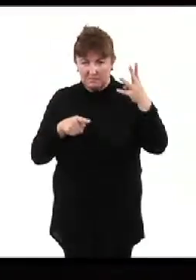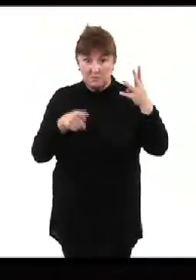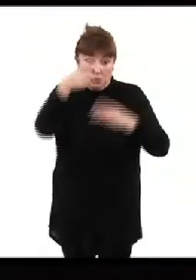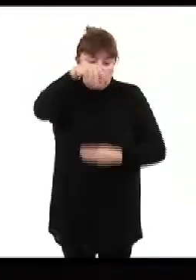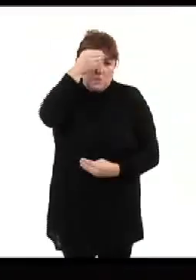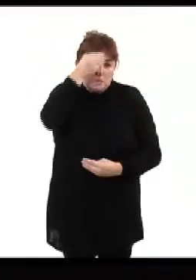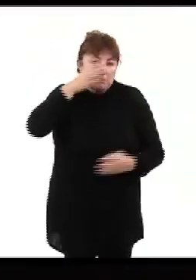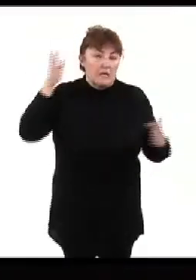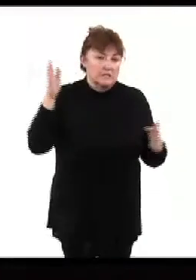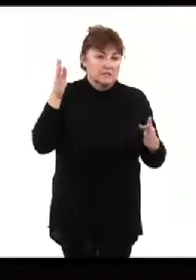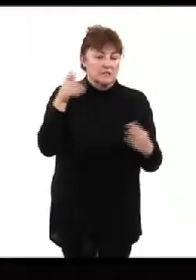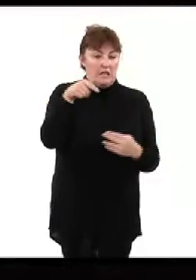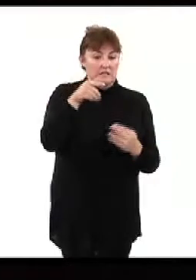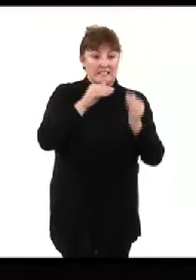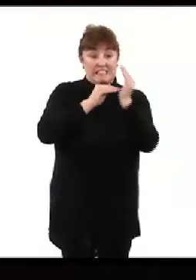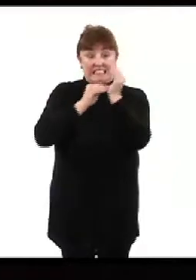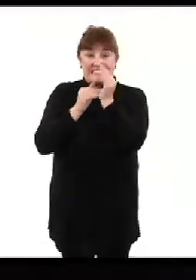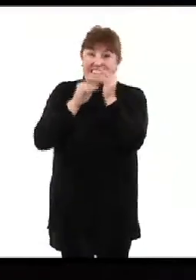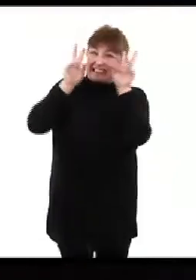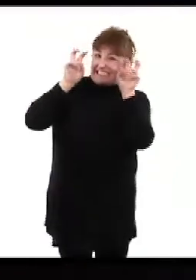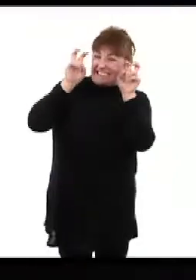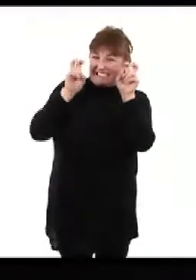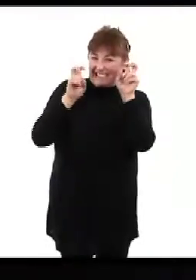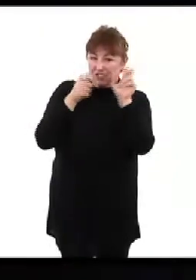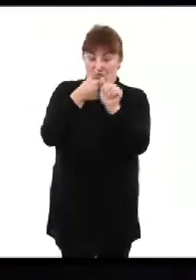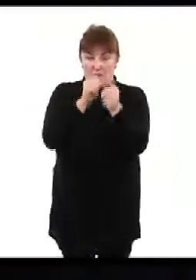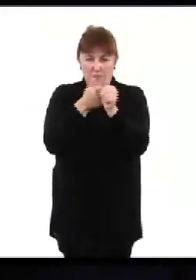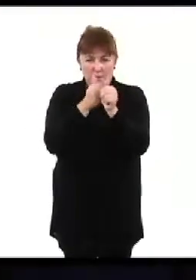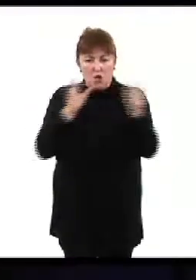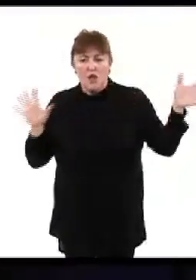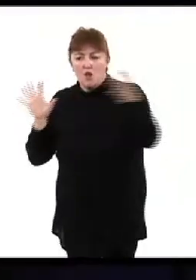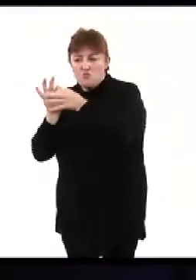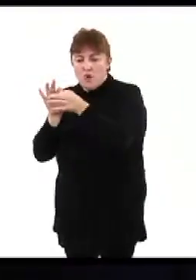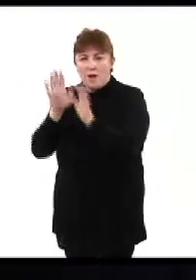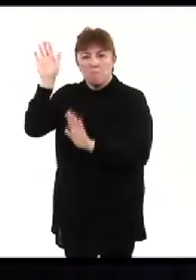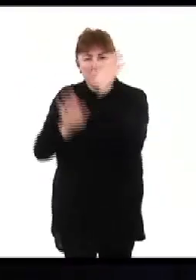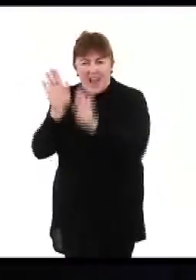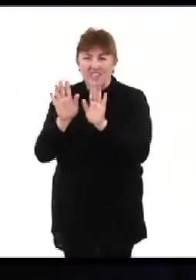like pantomime. Okay, if they're more like pantomime because you're using those kinds of motor